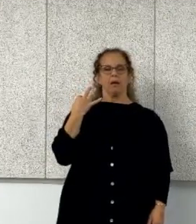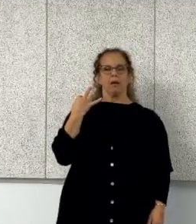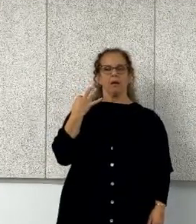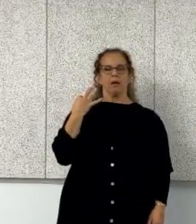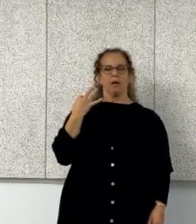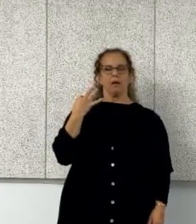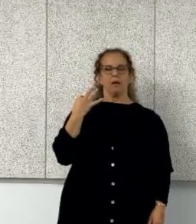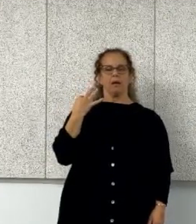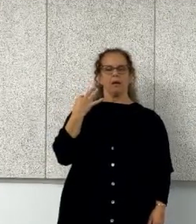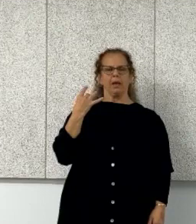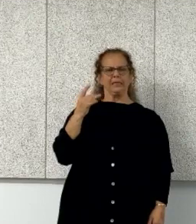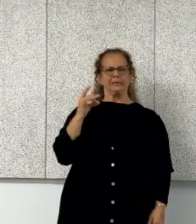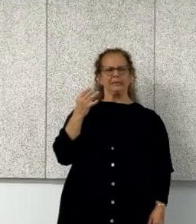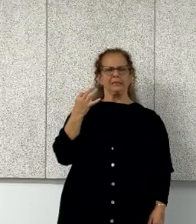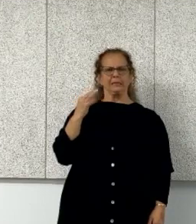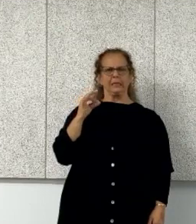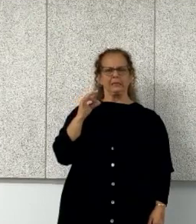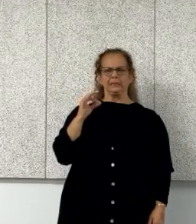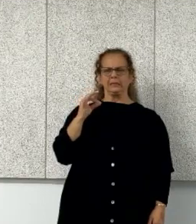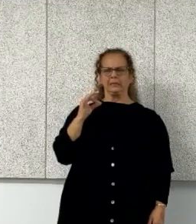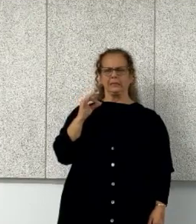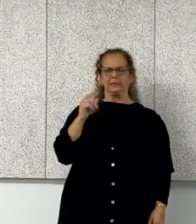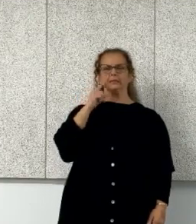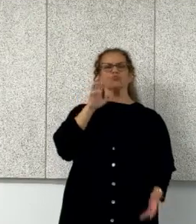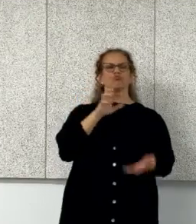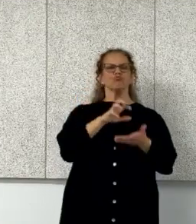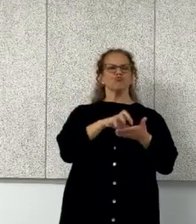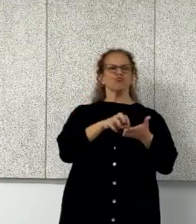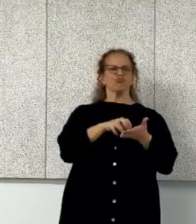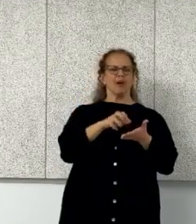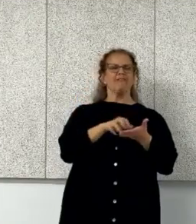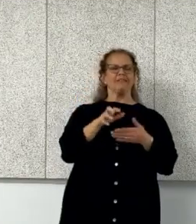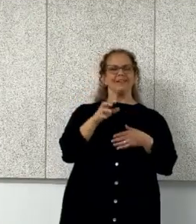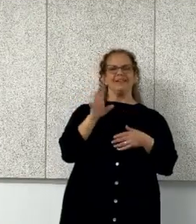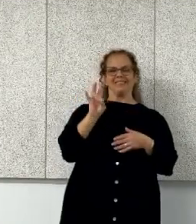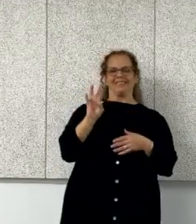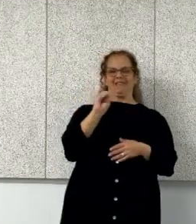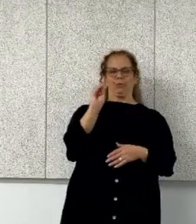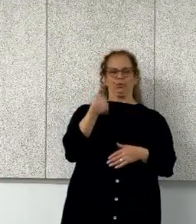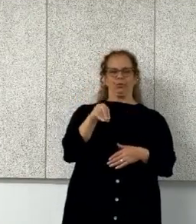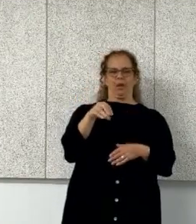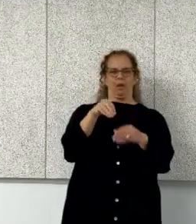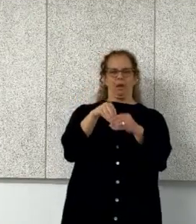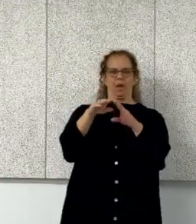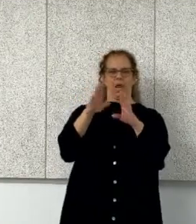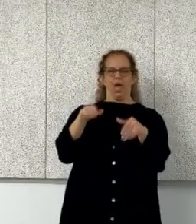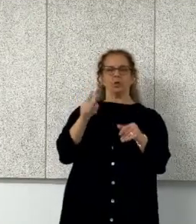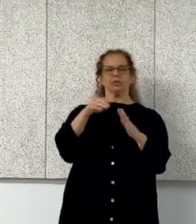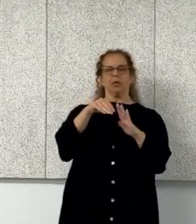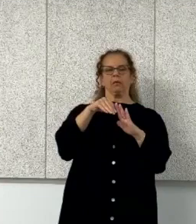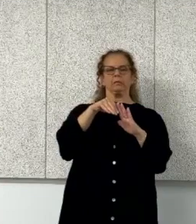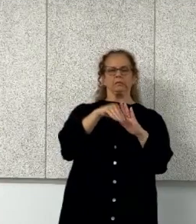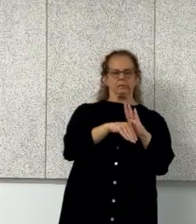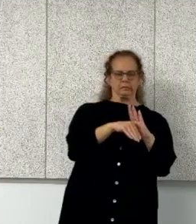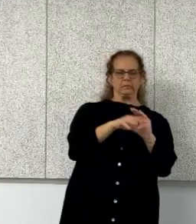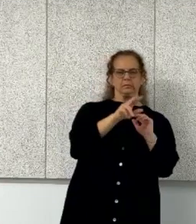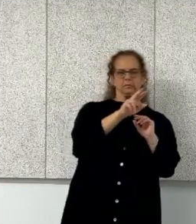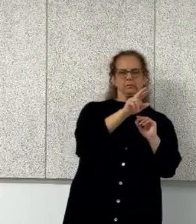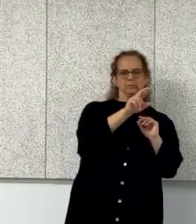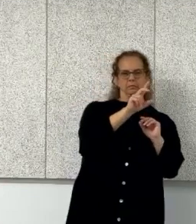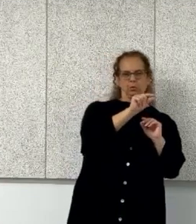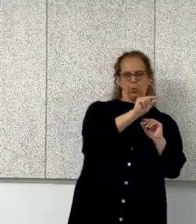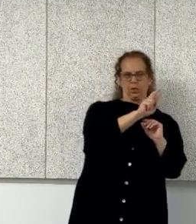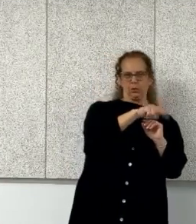season, we were looking at roughly 70% for paid house. That dipped in 21-22 all the way down